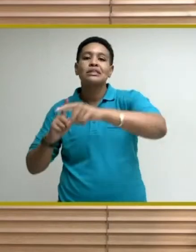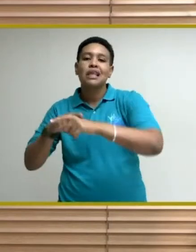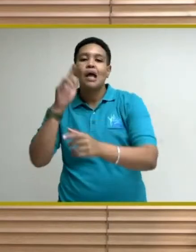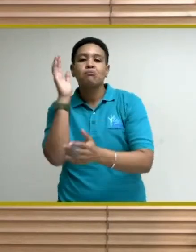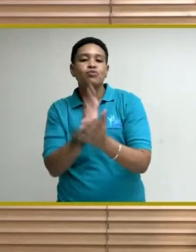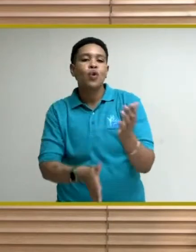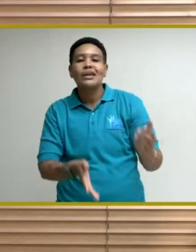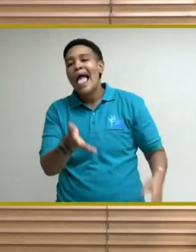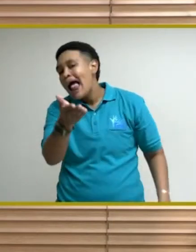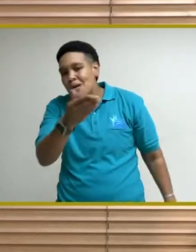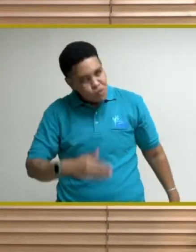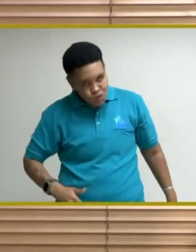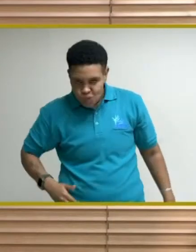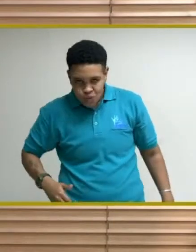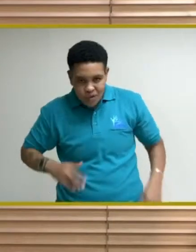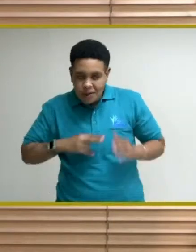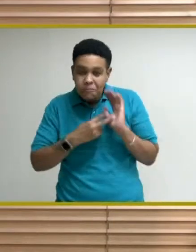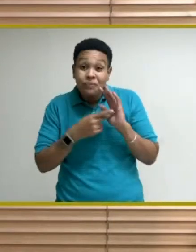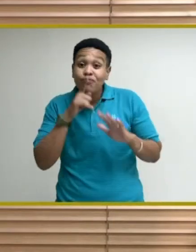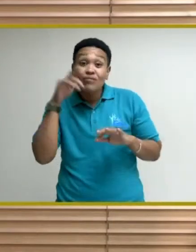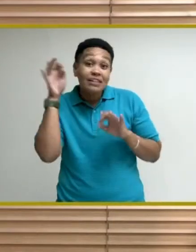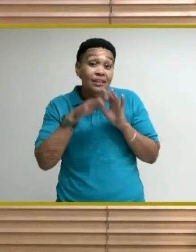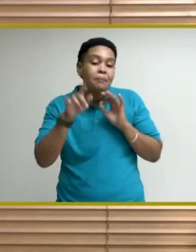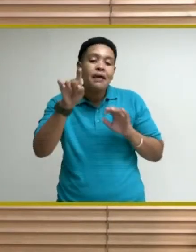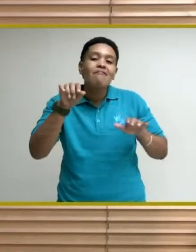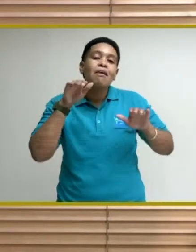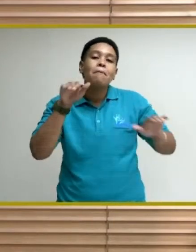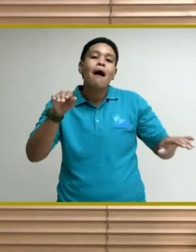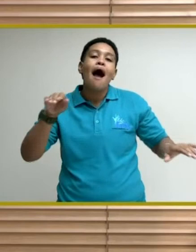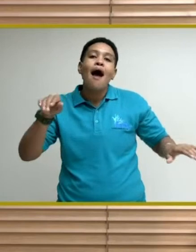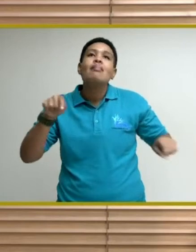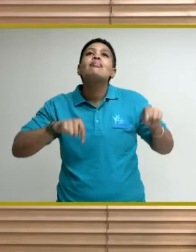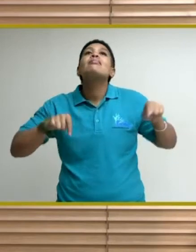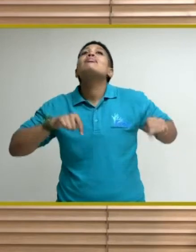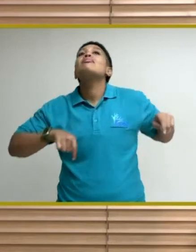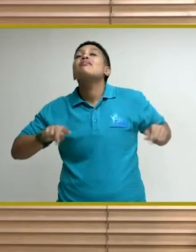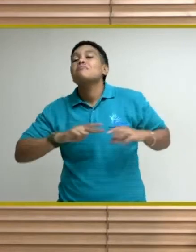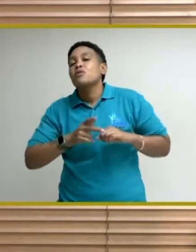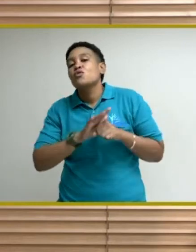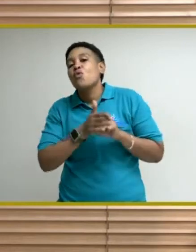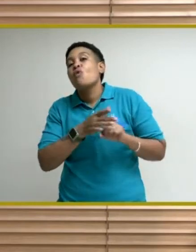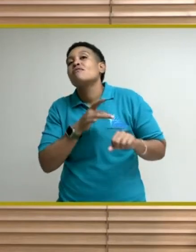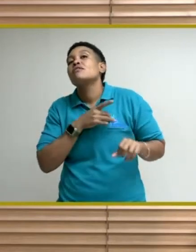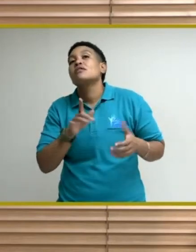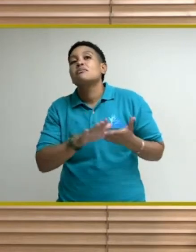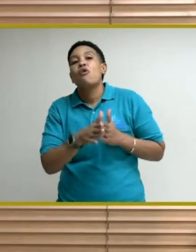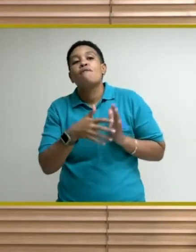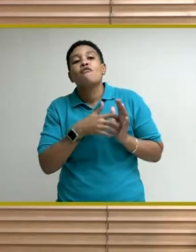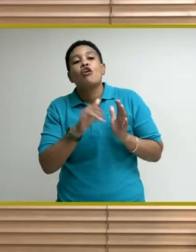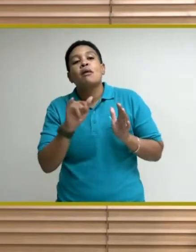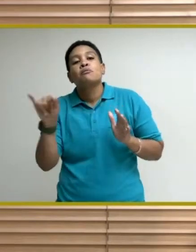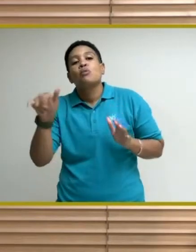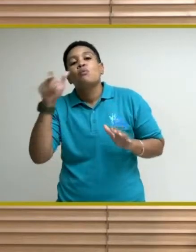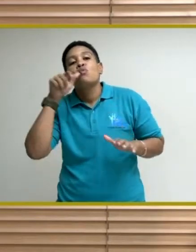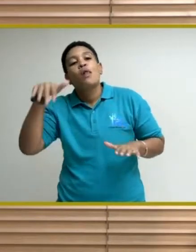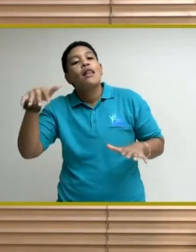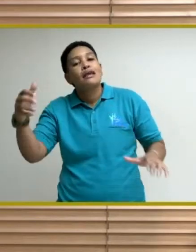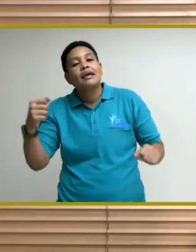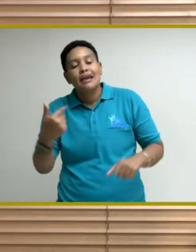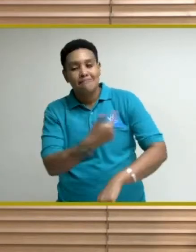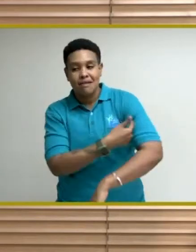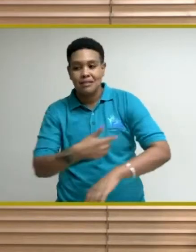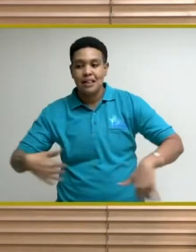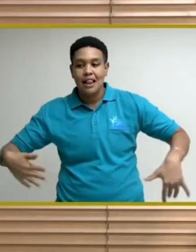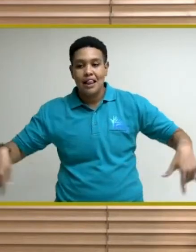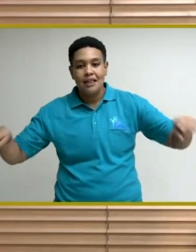it simply, you are going back to square one, which means that you become as vulnerable as someone who never took the vaccine at